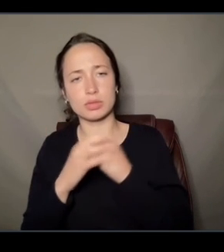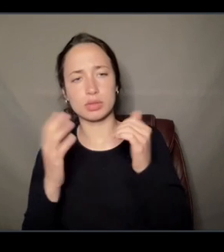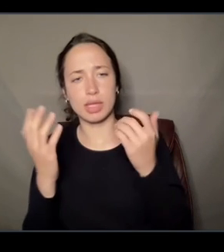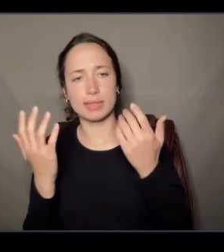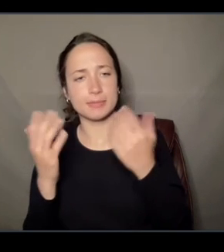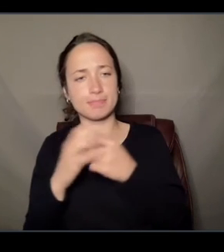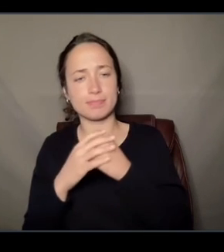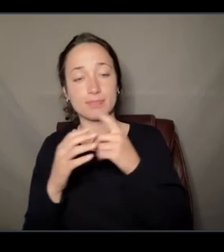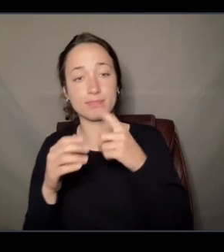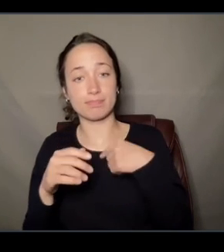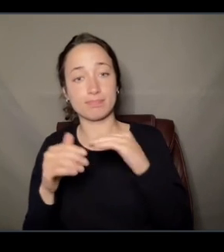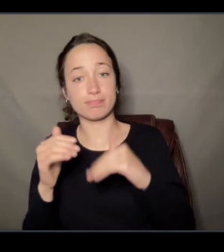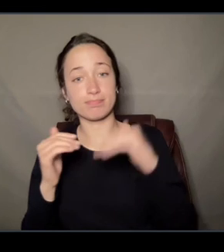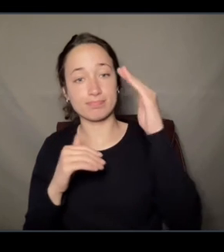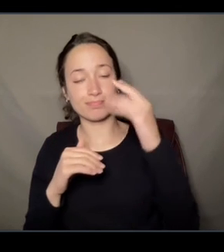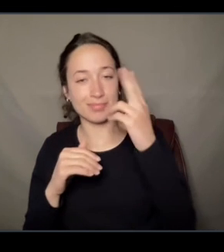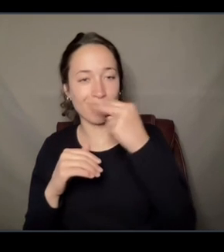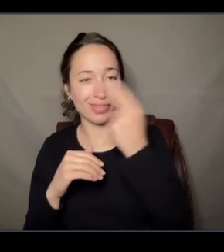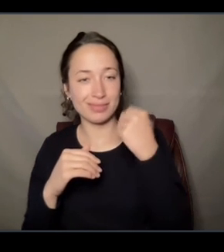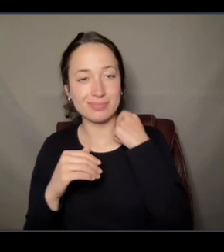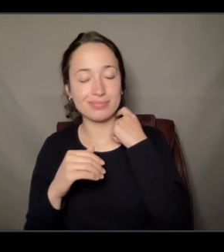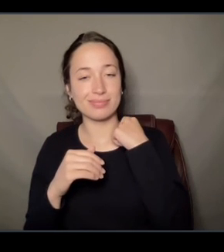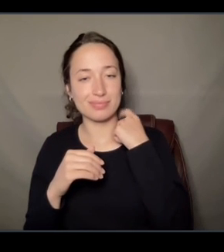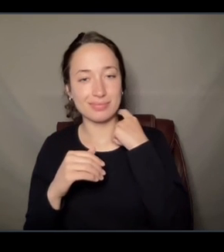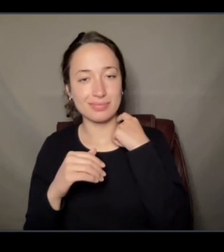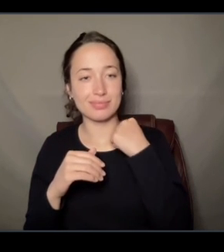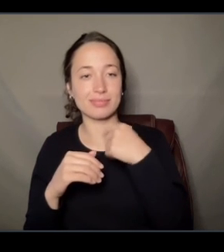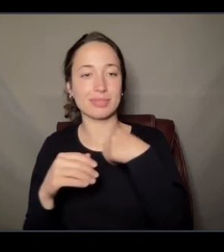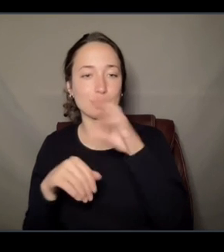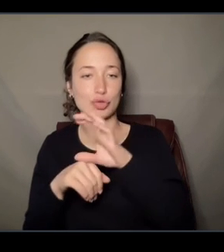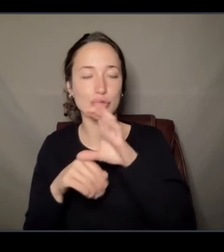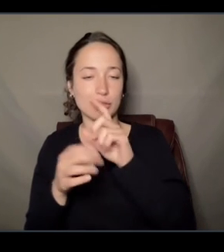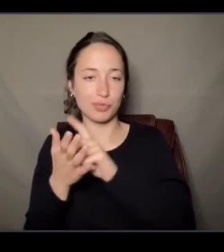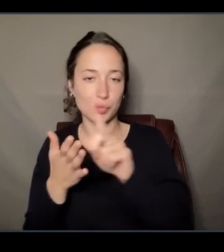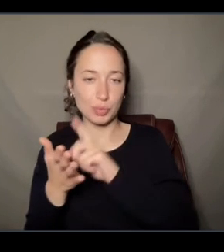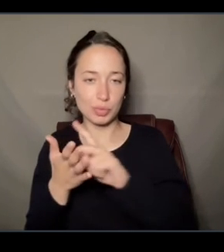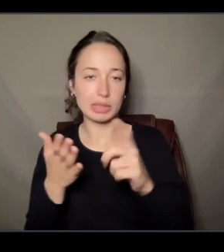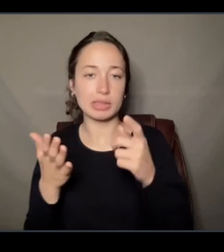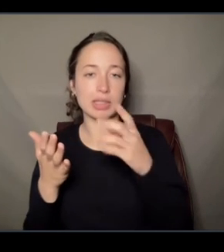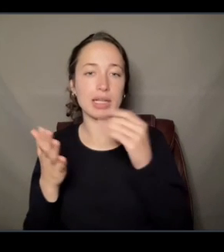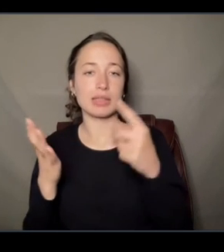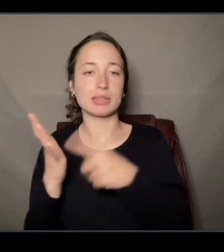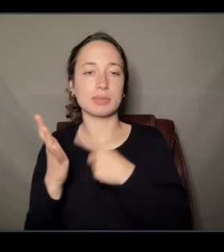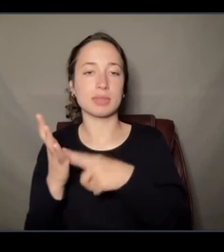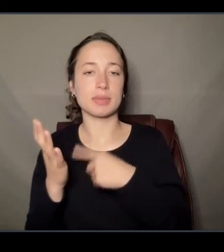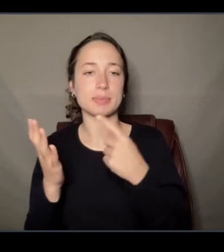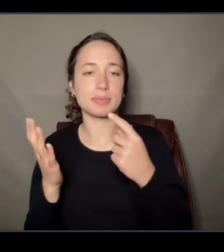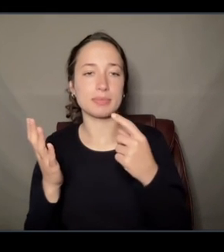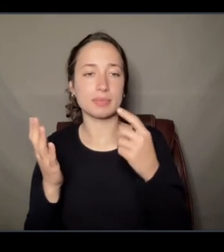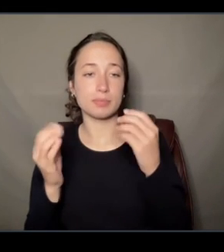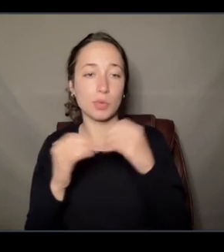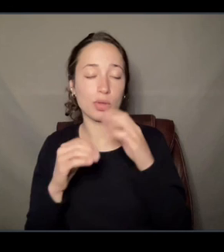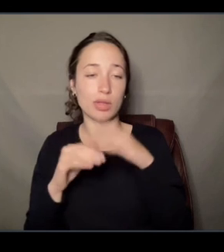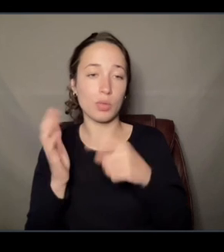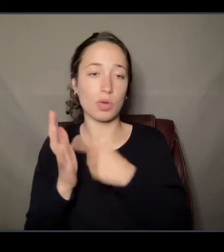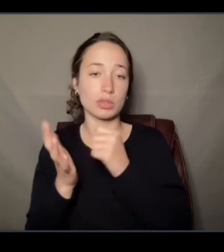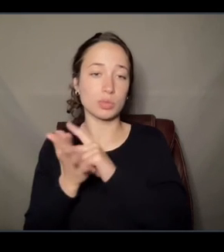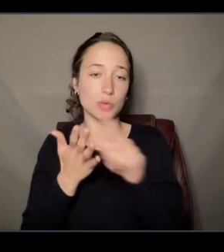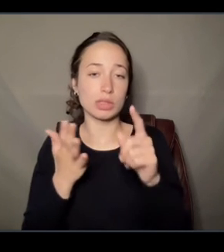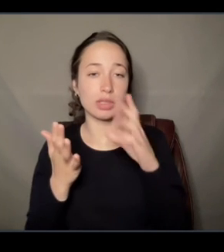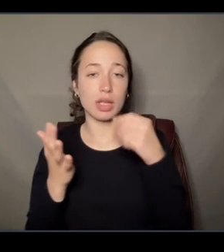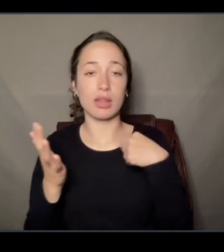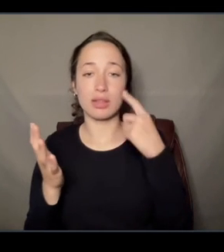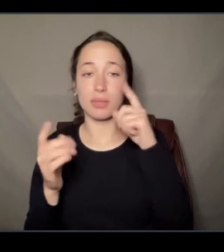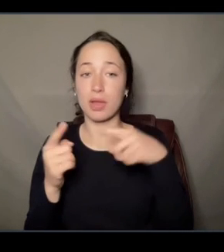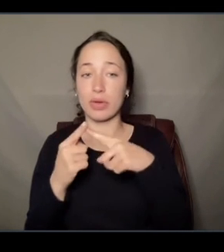Like when because we grew up Catholic, I was in the church every week and then sometimes more than once a week.